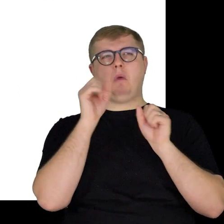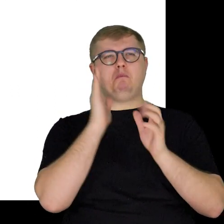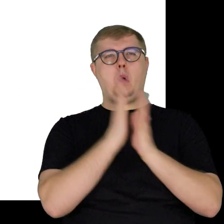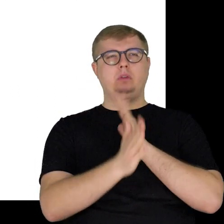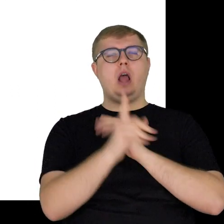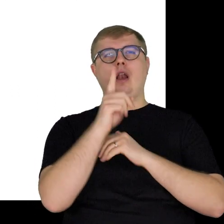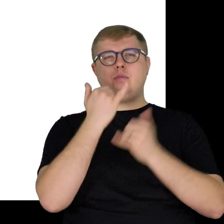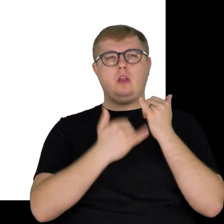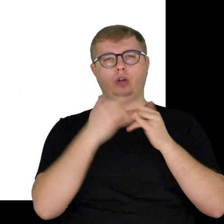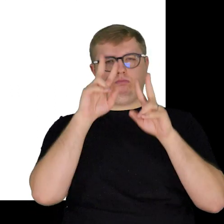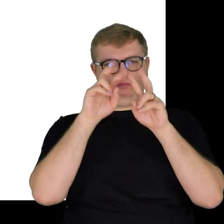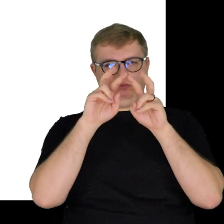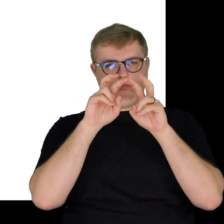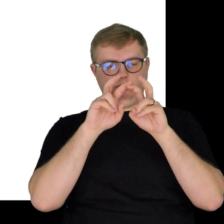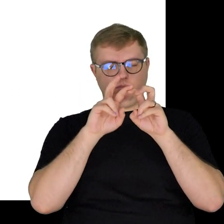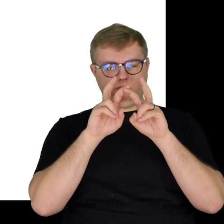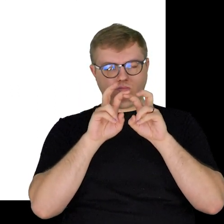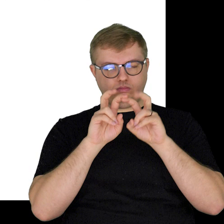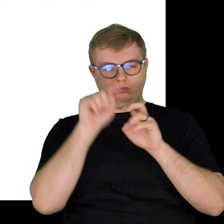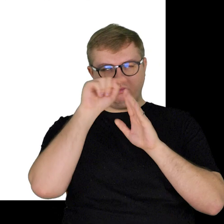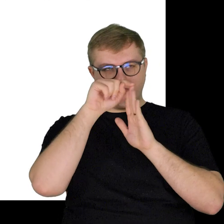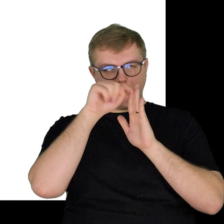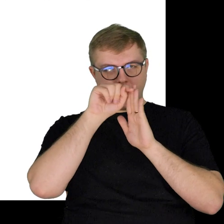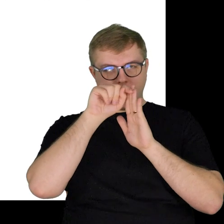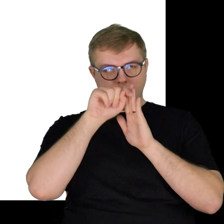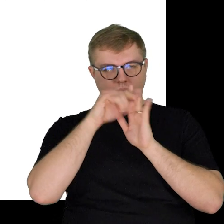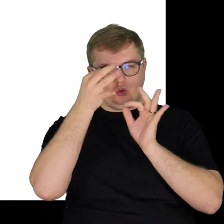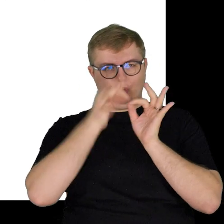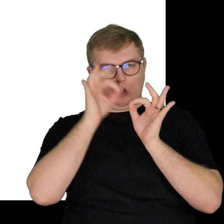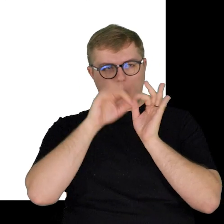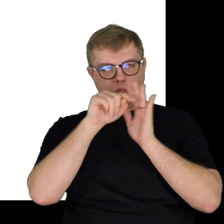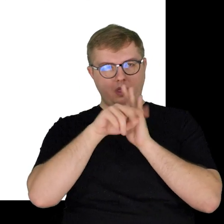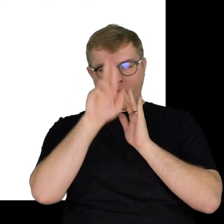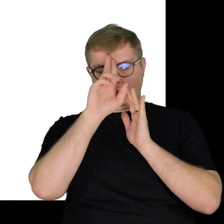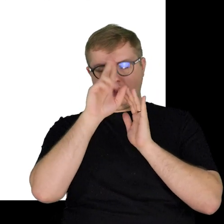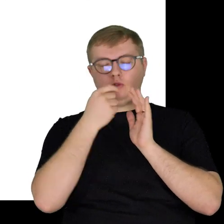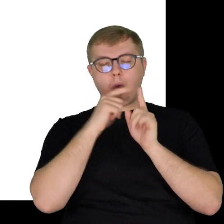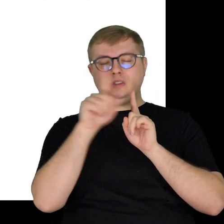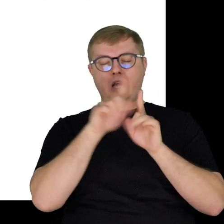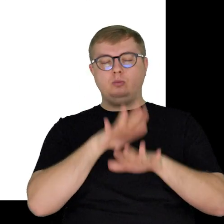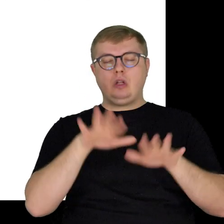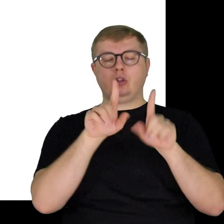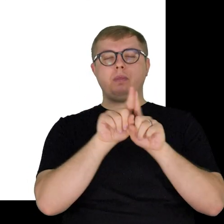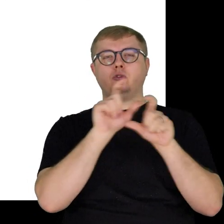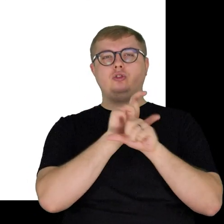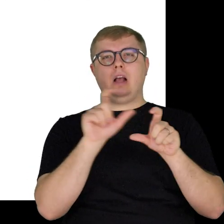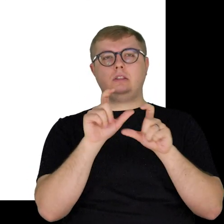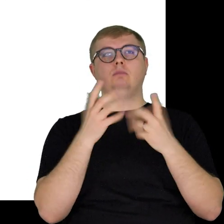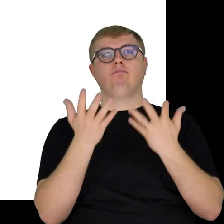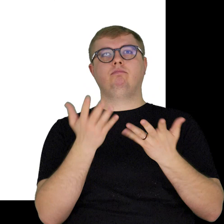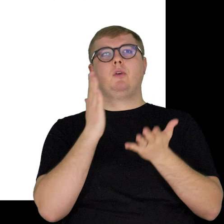kind of particular understandings we have of space and of time that Séverine mentioned earlier, then it becomes a little bit more